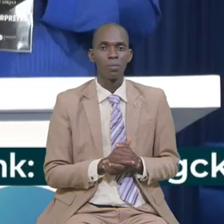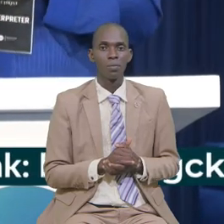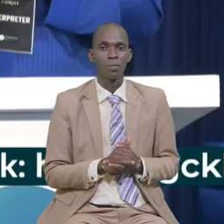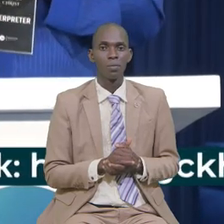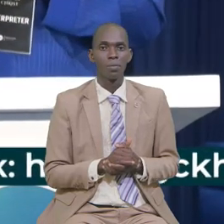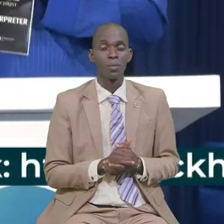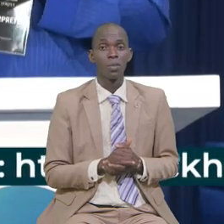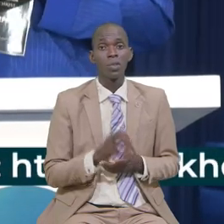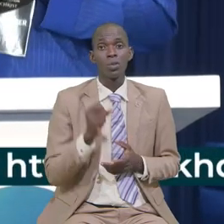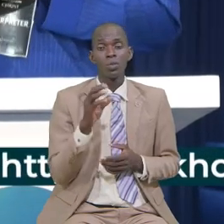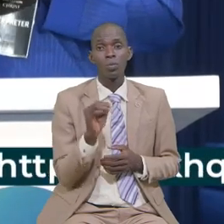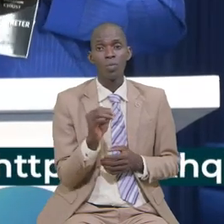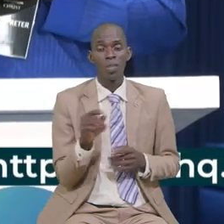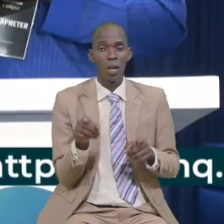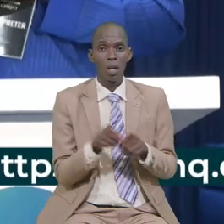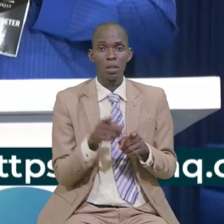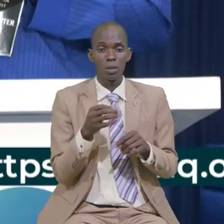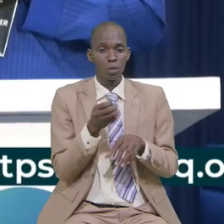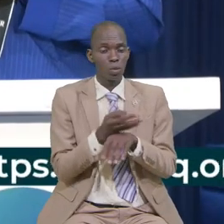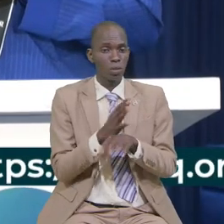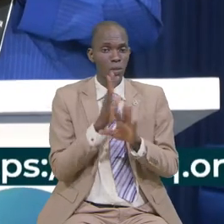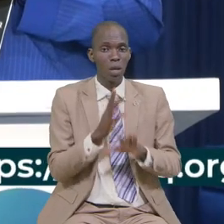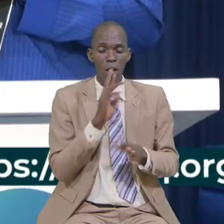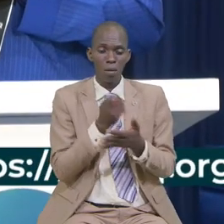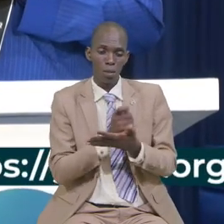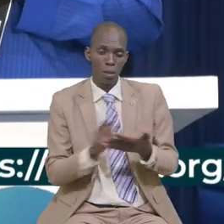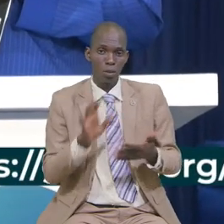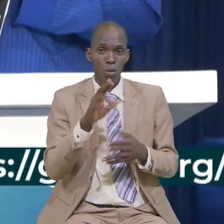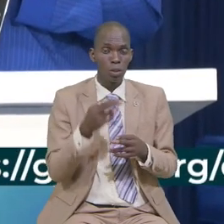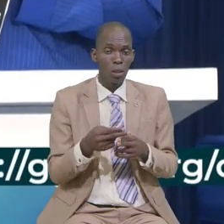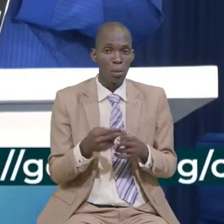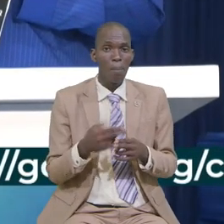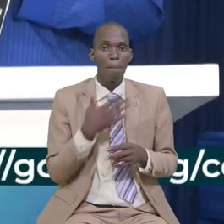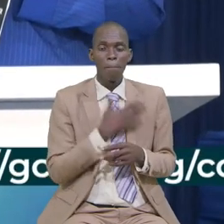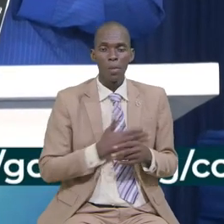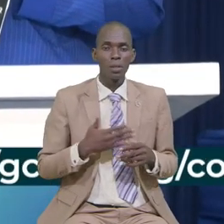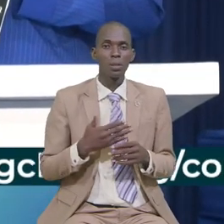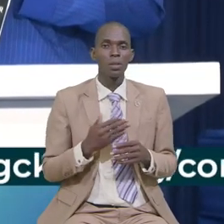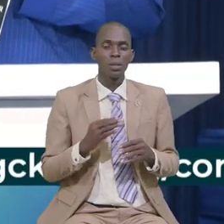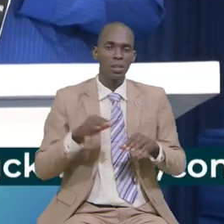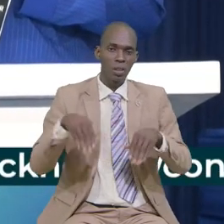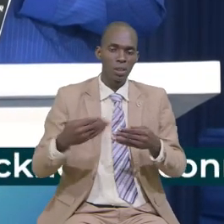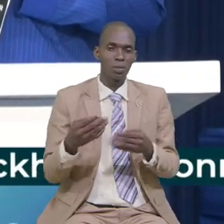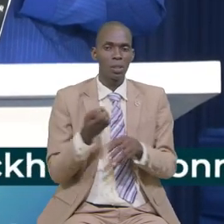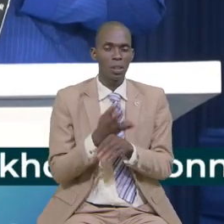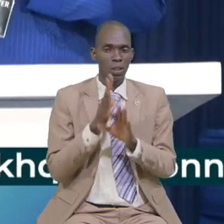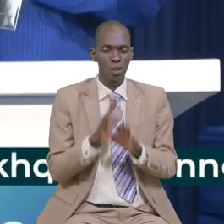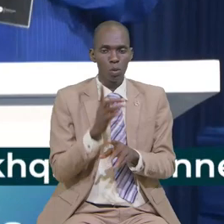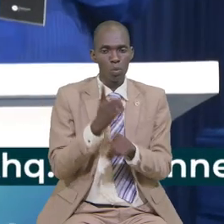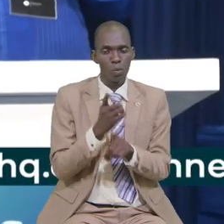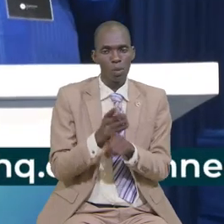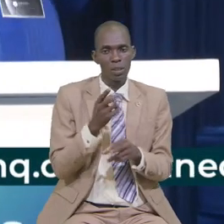So as the counselors are writing your names, ensure that you give them your right name and the addresses.